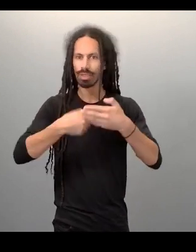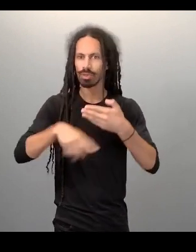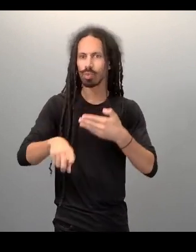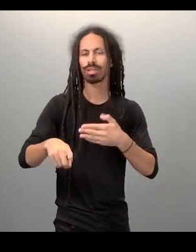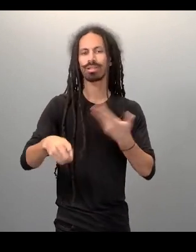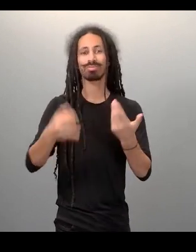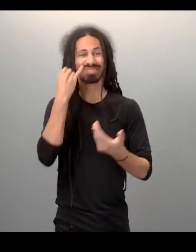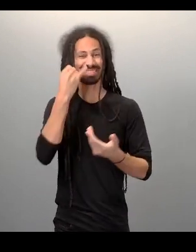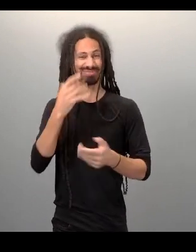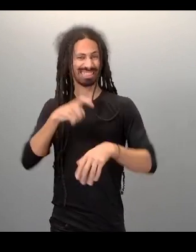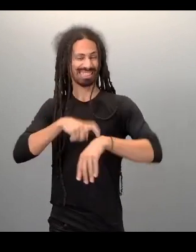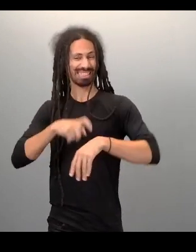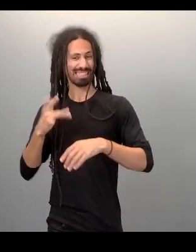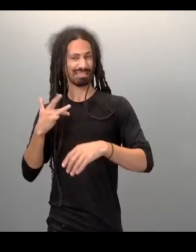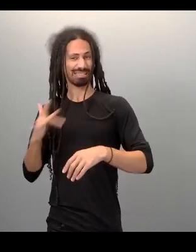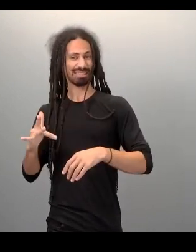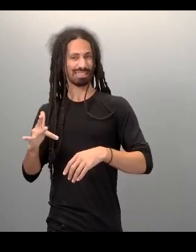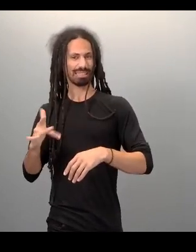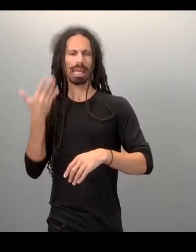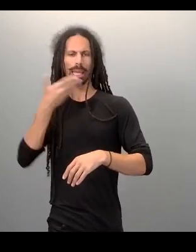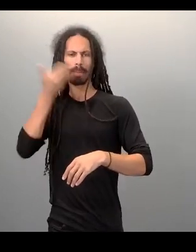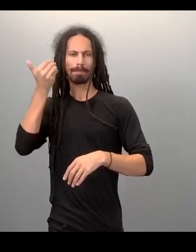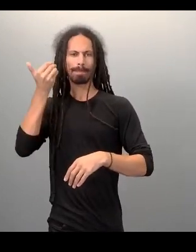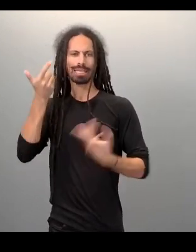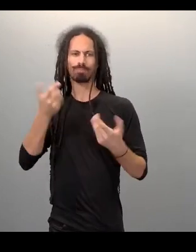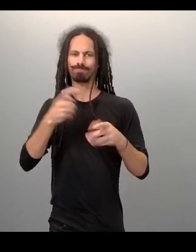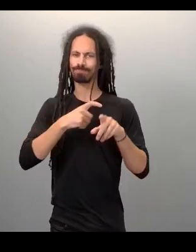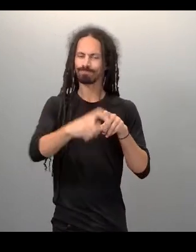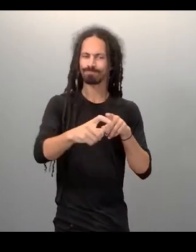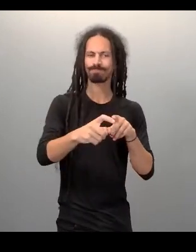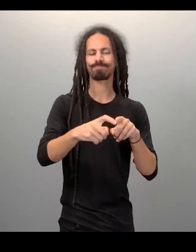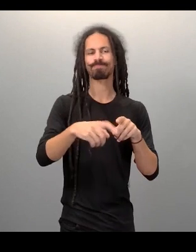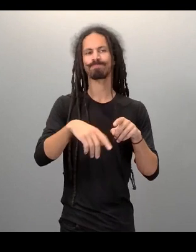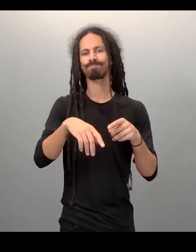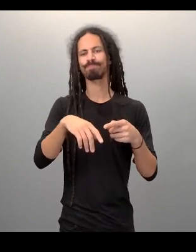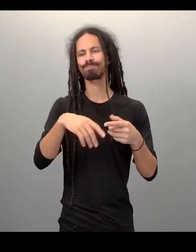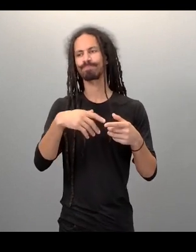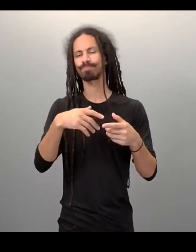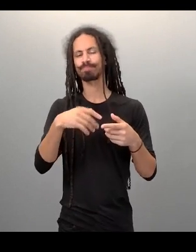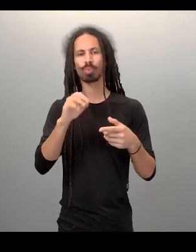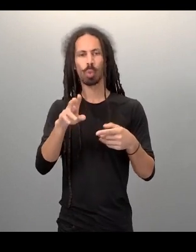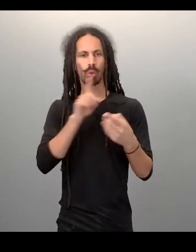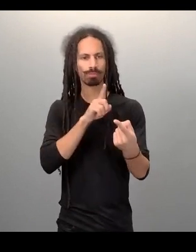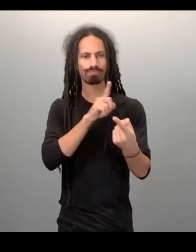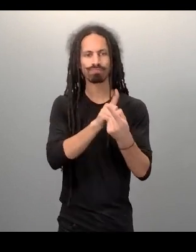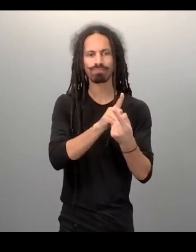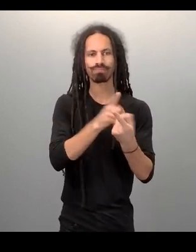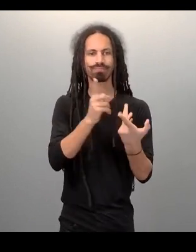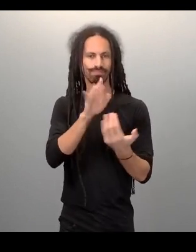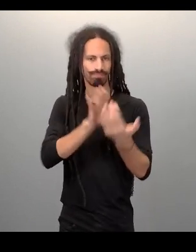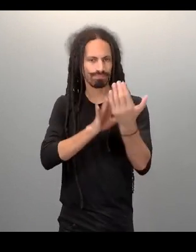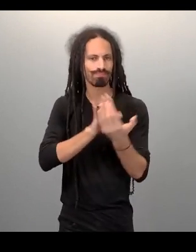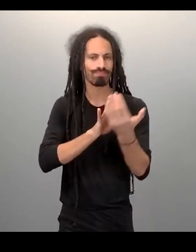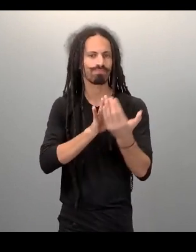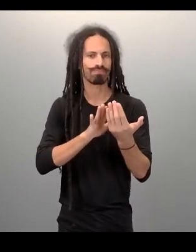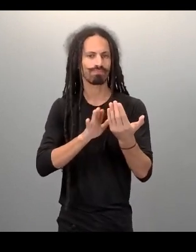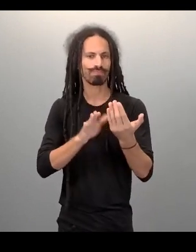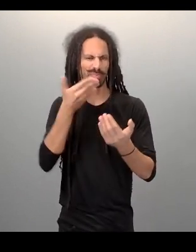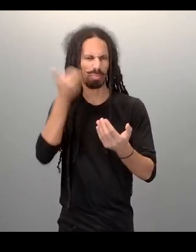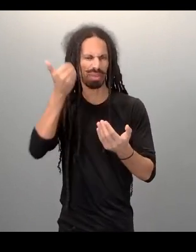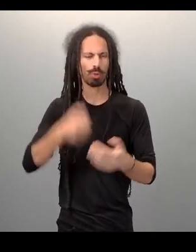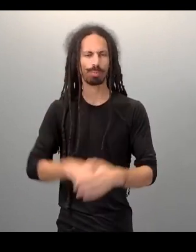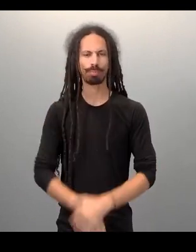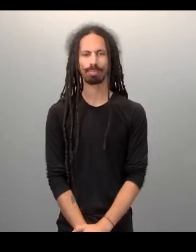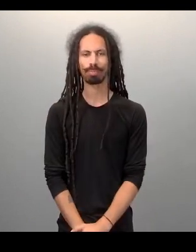time sensitive, it's best to rather phone or meet or talk to the person face to face.